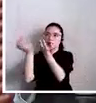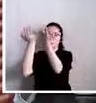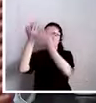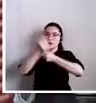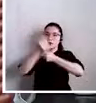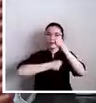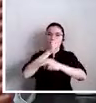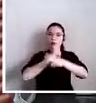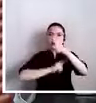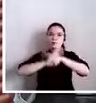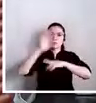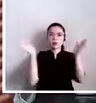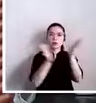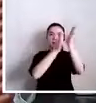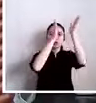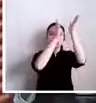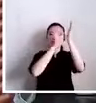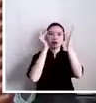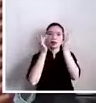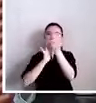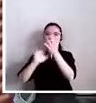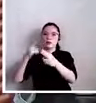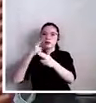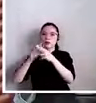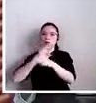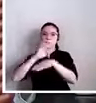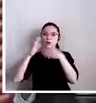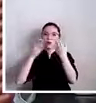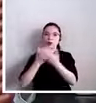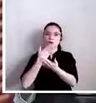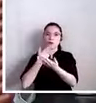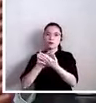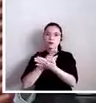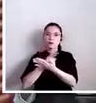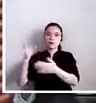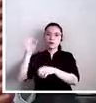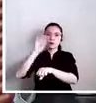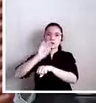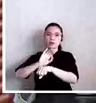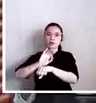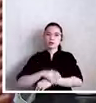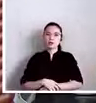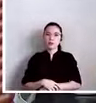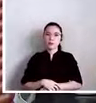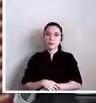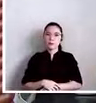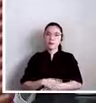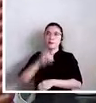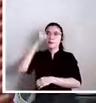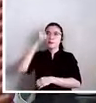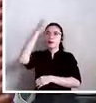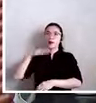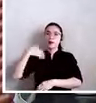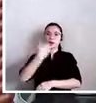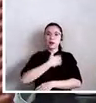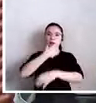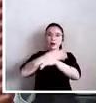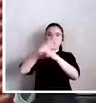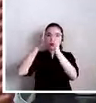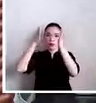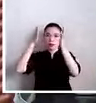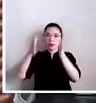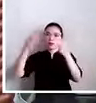hands for the praise and glory of His name, for our good and the good of all His holy Church. God, our Creator, we offer the gifts of bread and